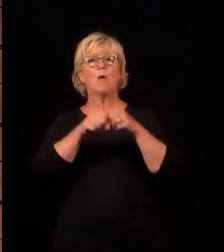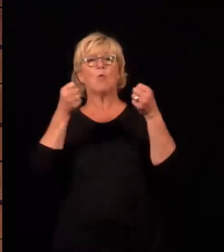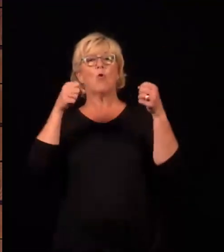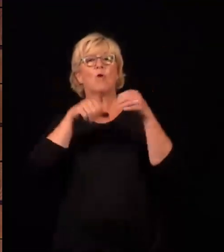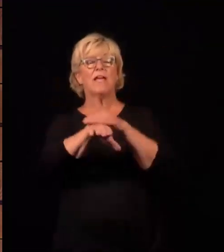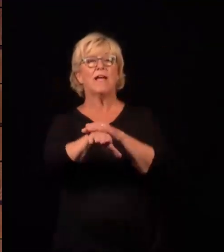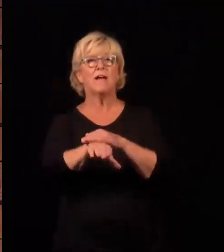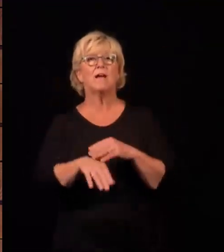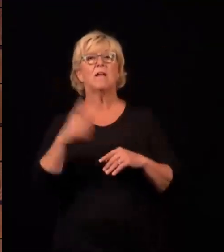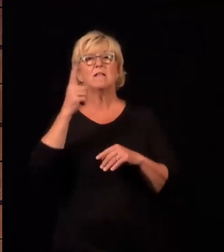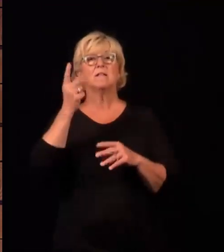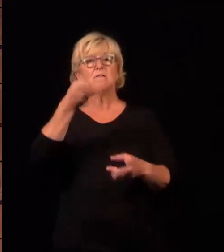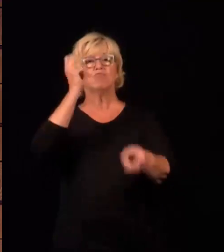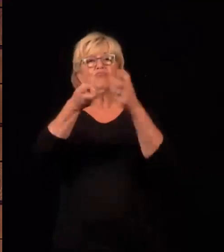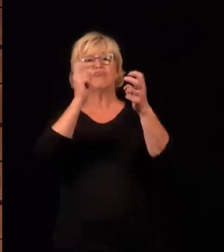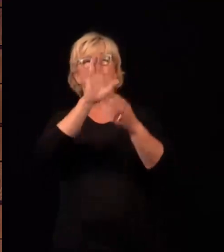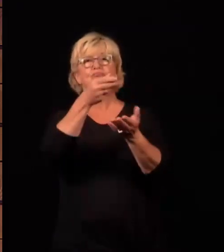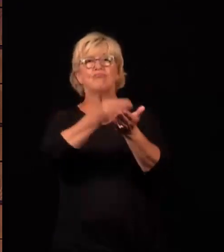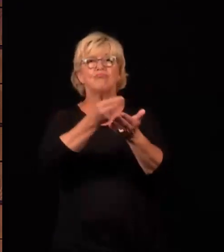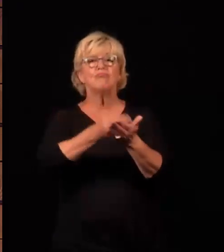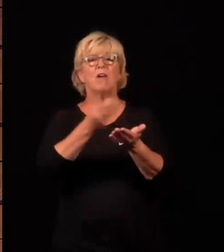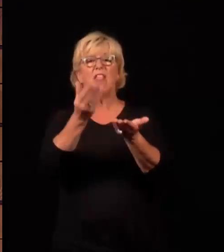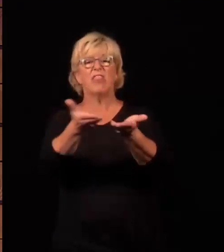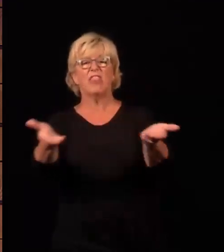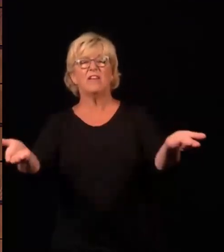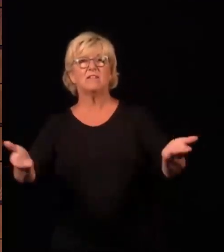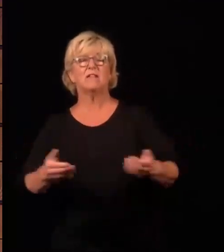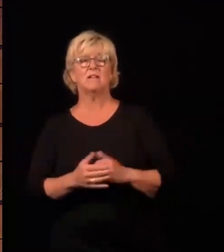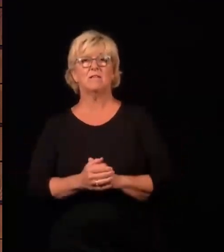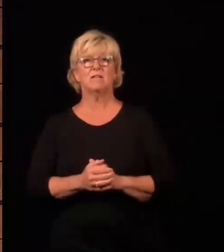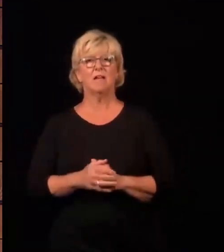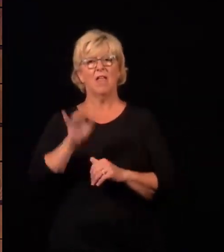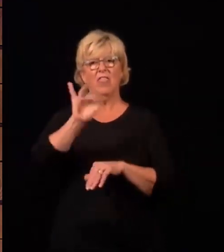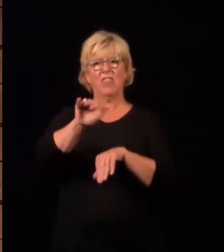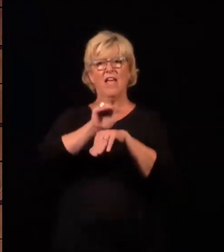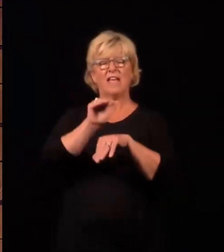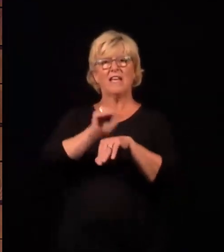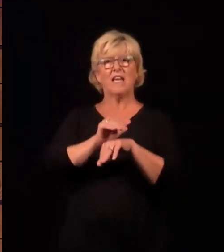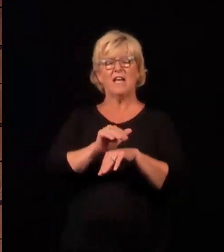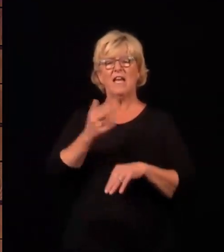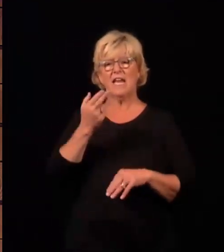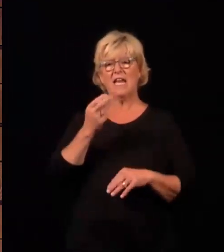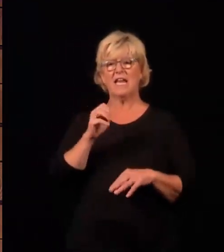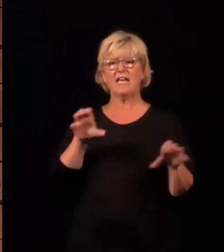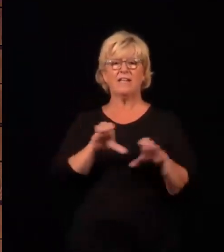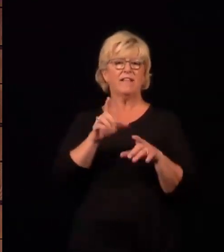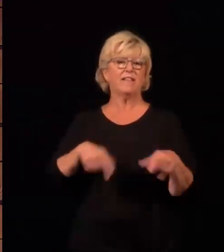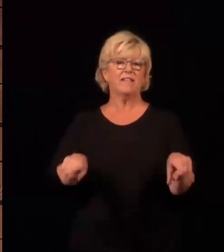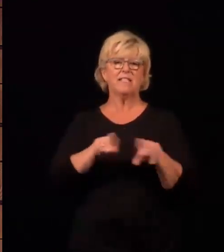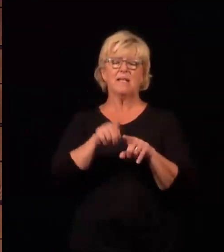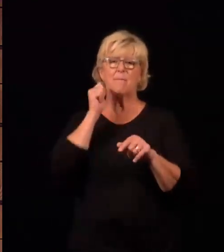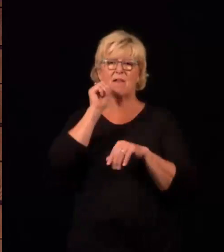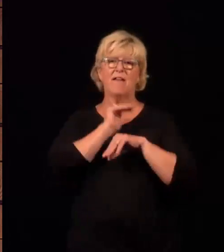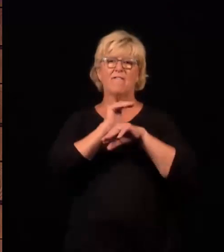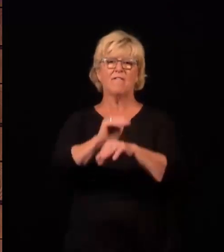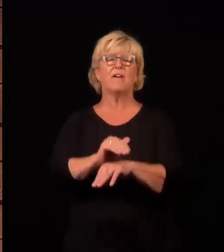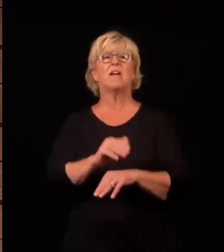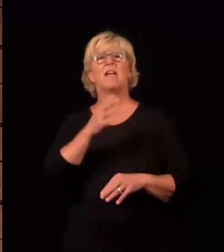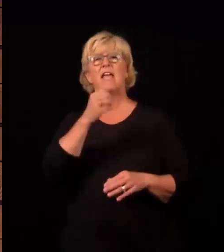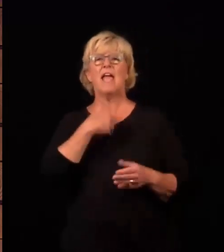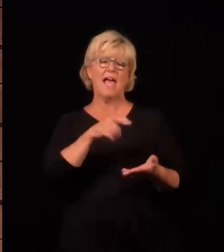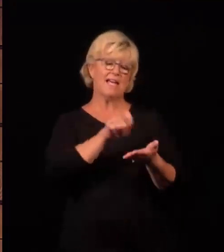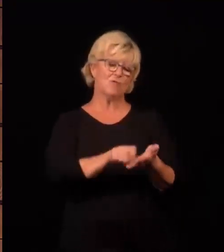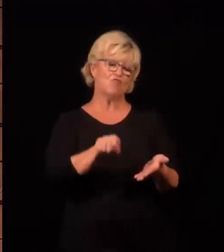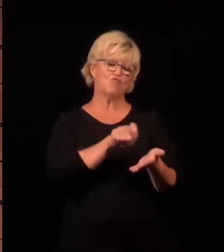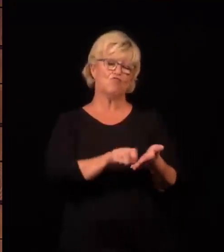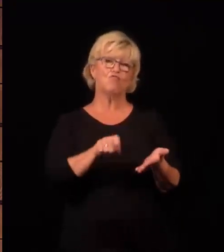into, and they stole his money and some of his possessions. And that night, Matthew Henry did what he did every night. He took out his diary and